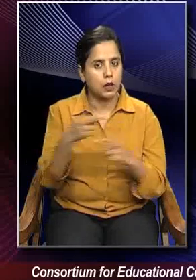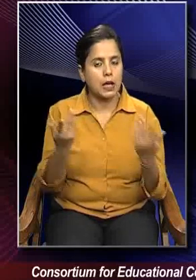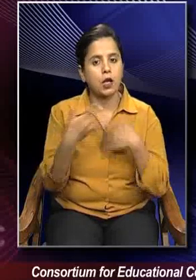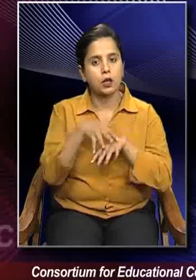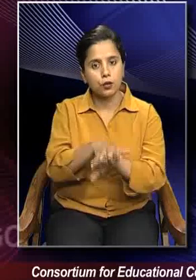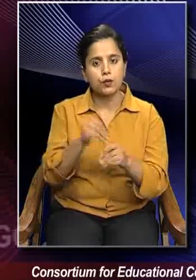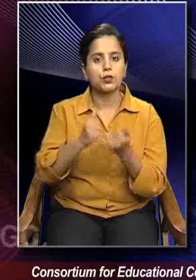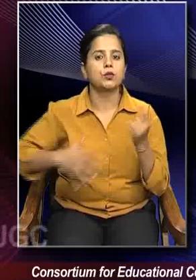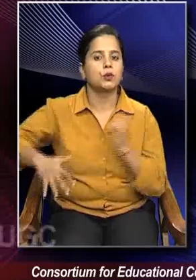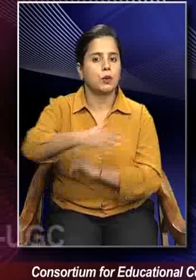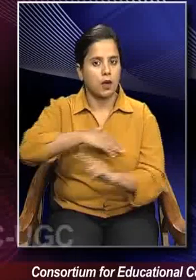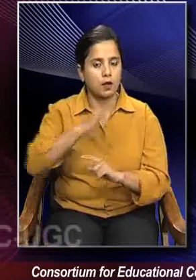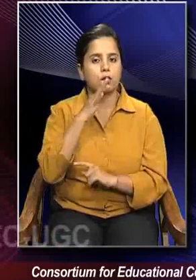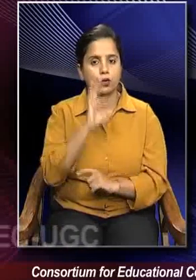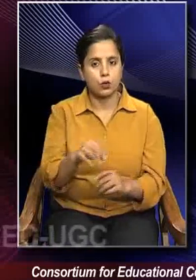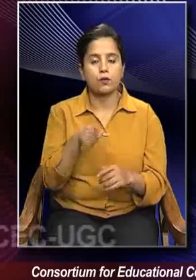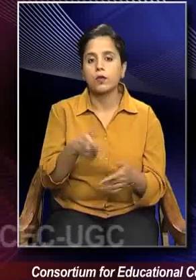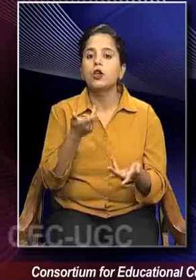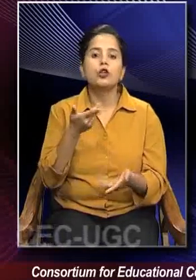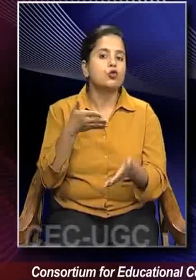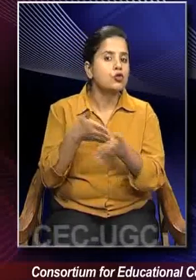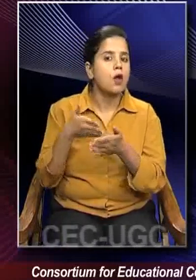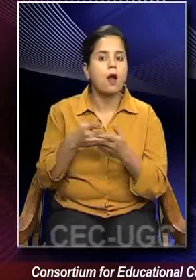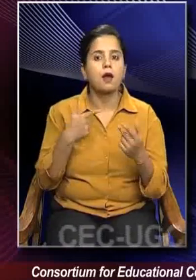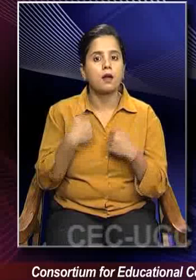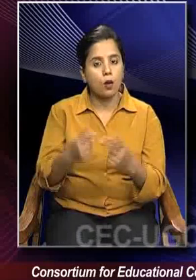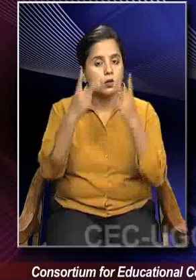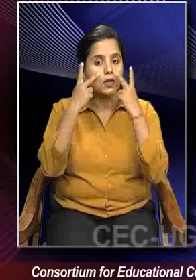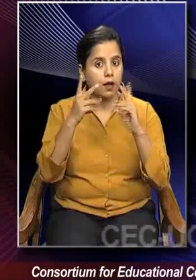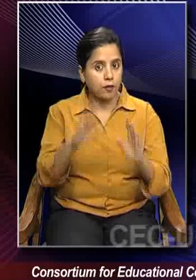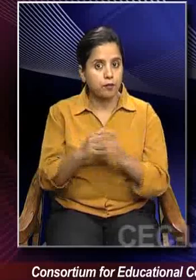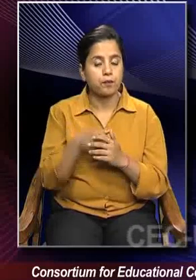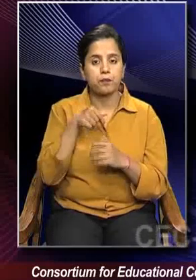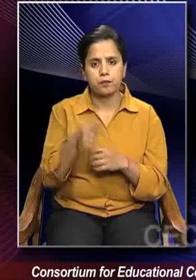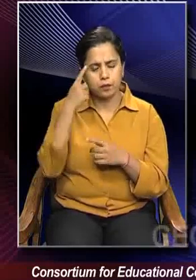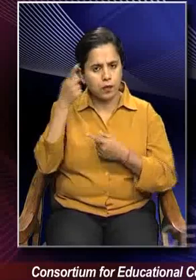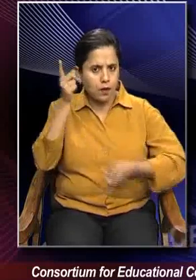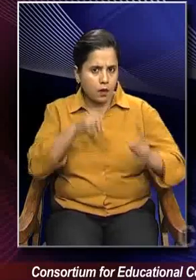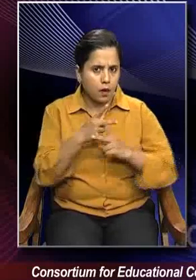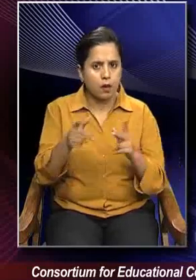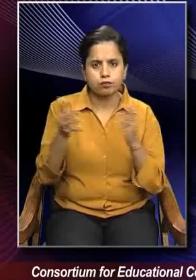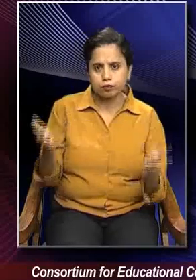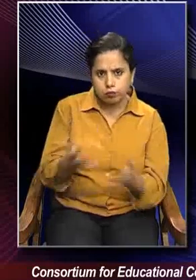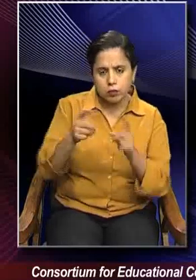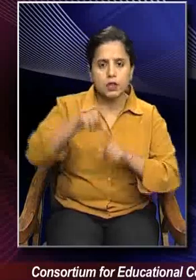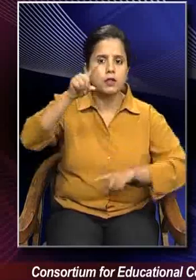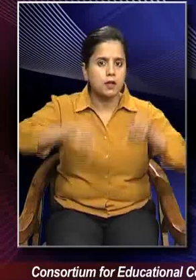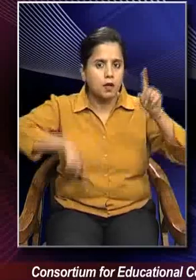inclusive society, the challenges we face, the strategies for promoting